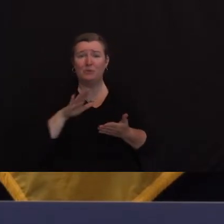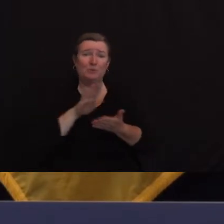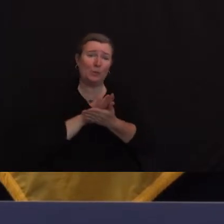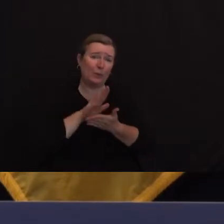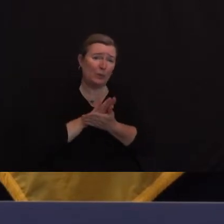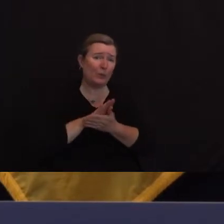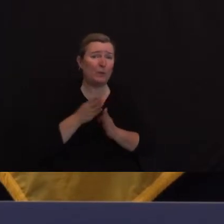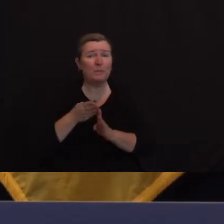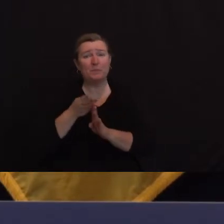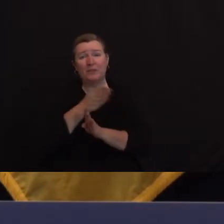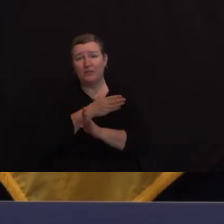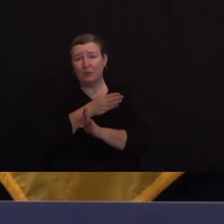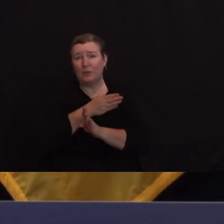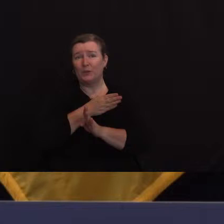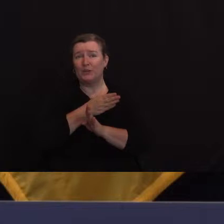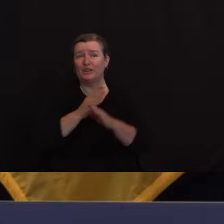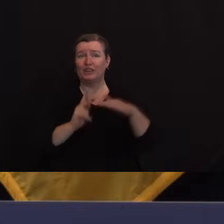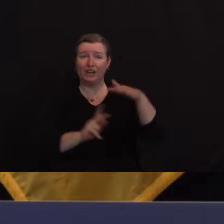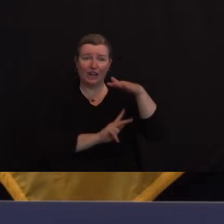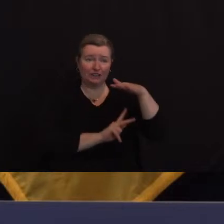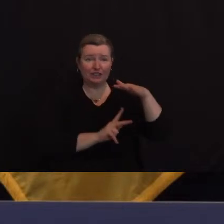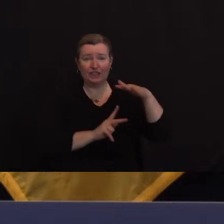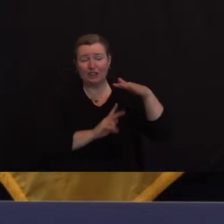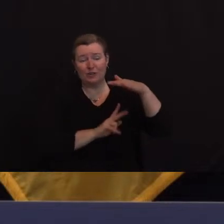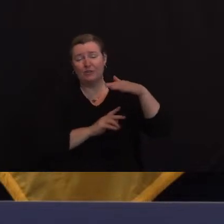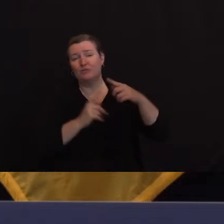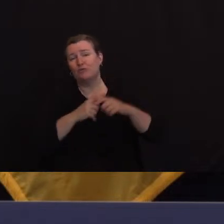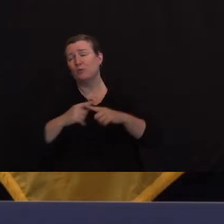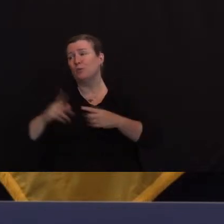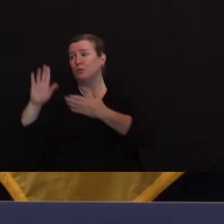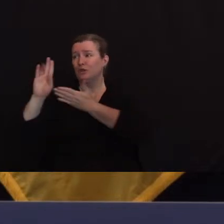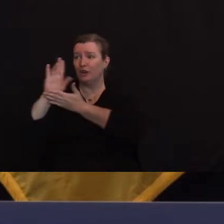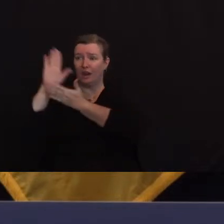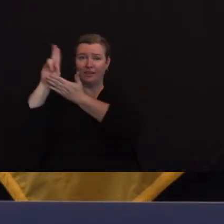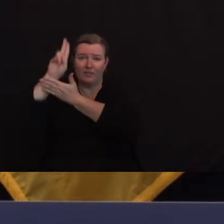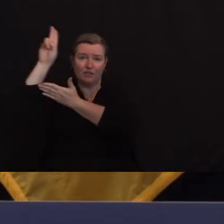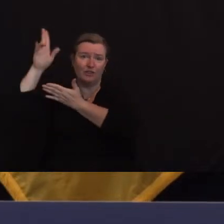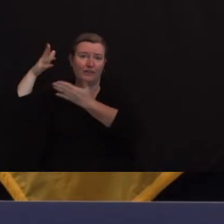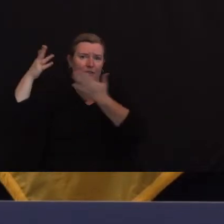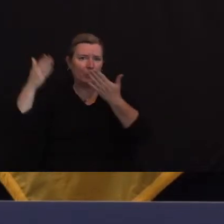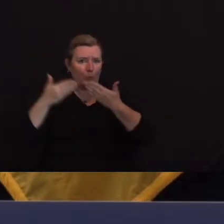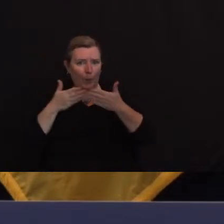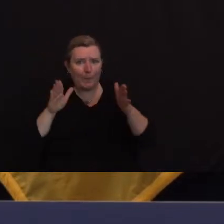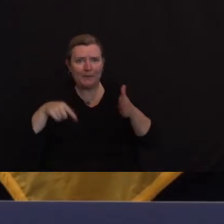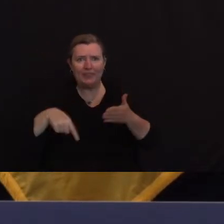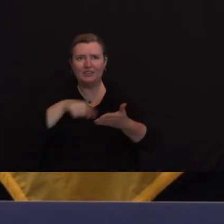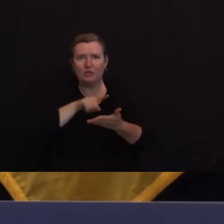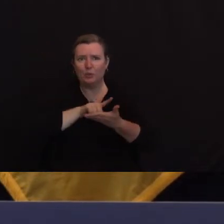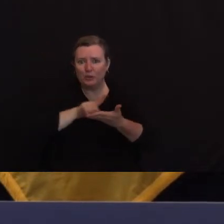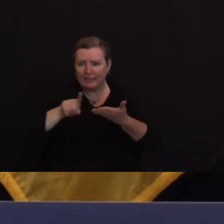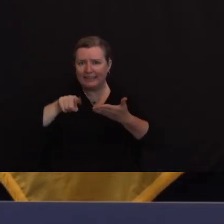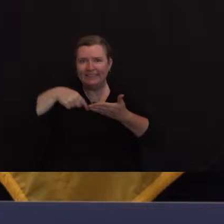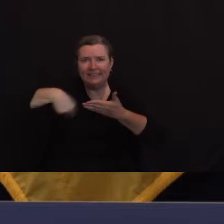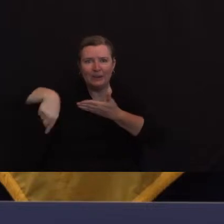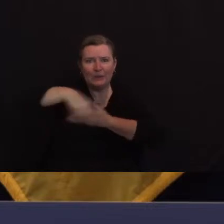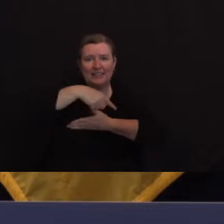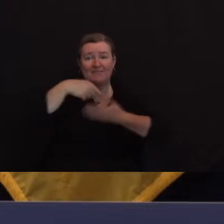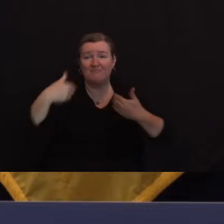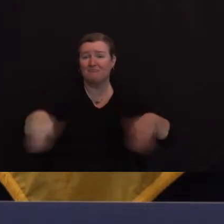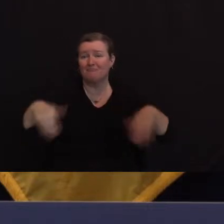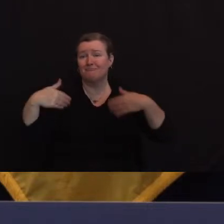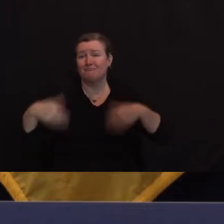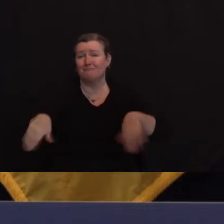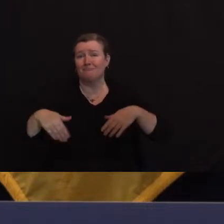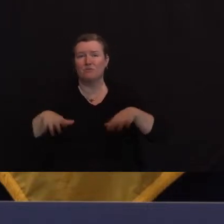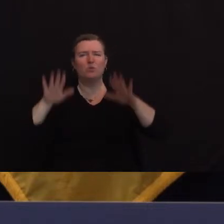ed, either opening this week or opening next week, we wish everybody a fantastic school year. Please get